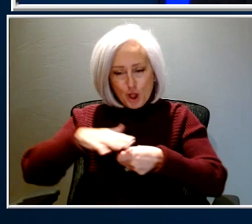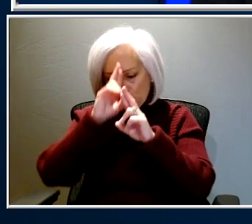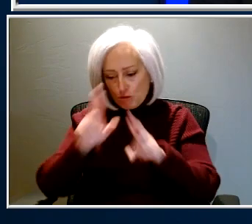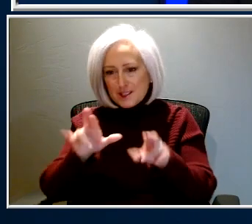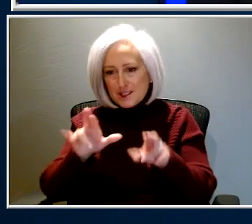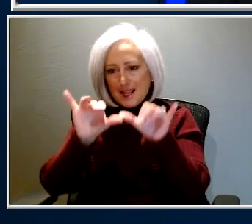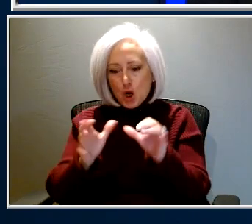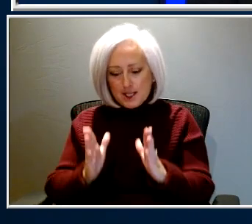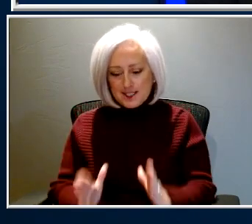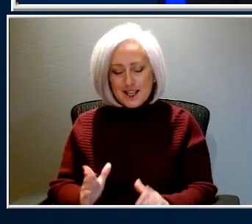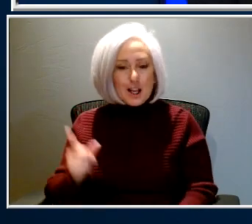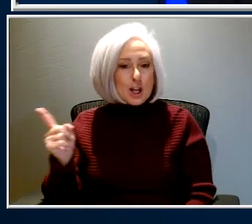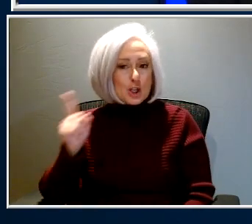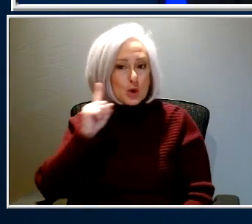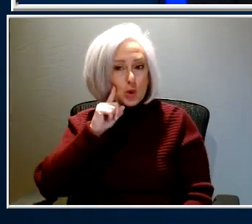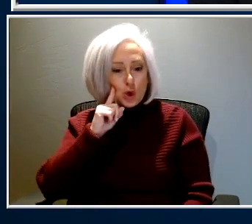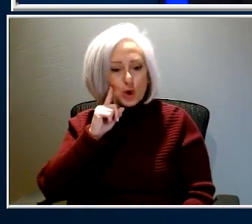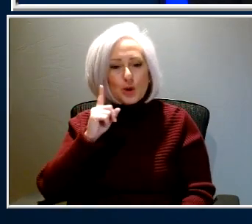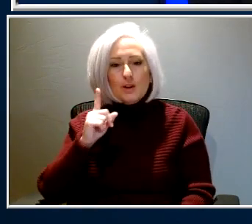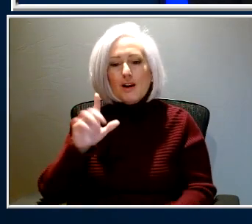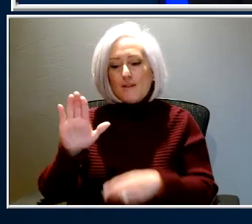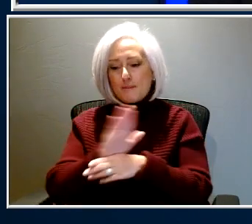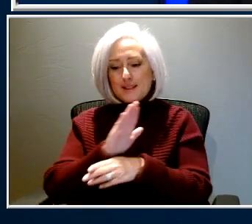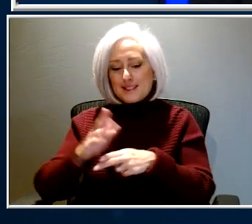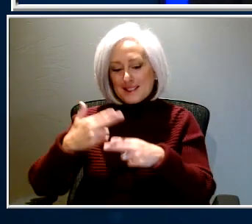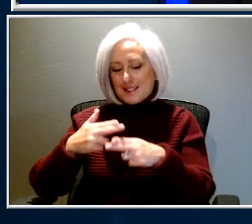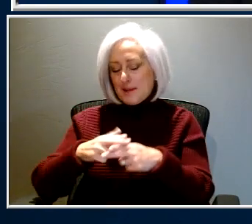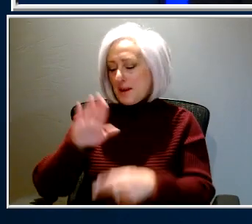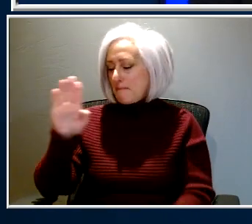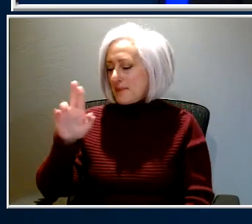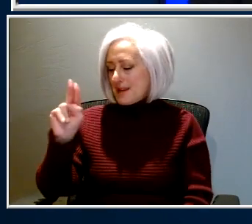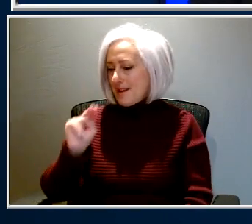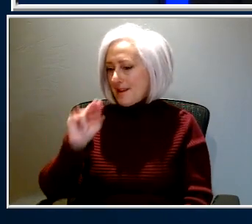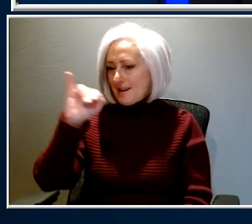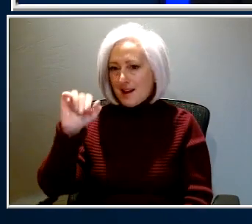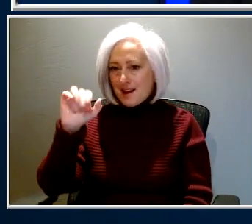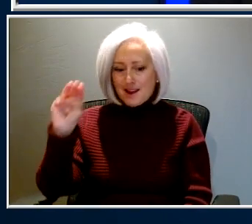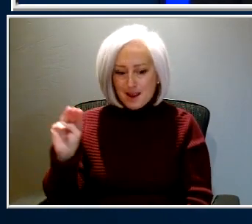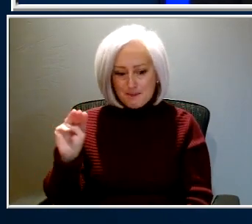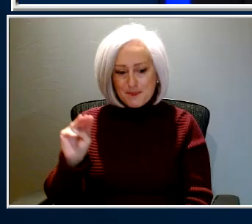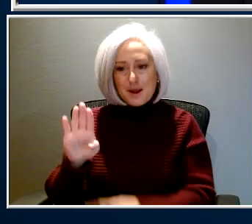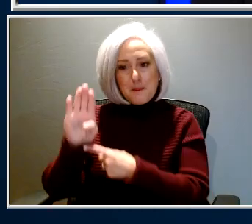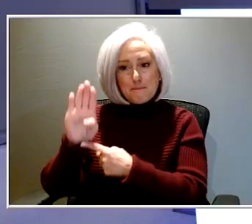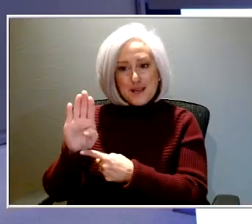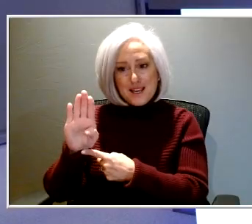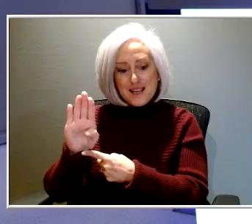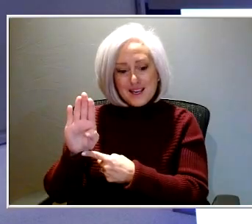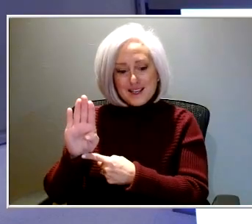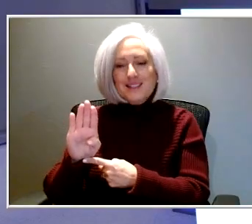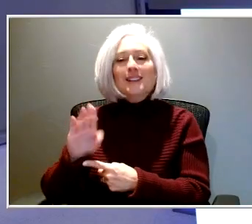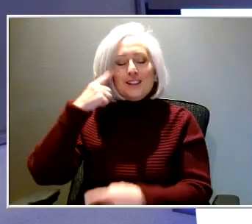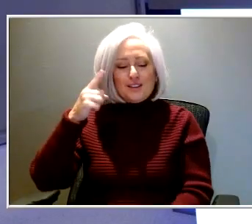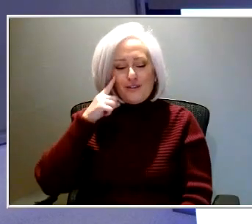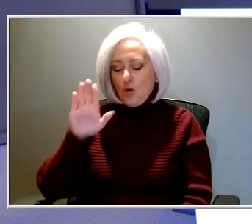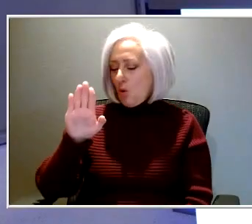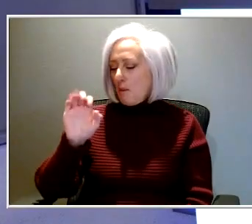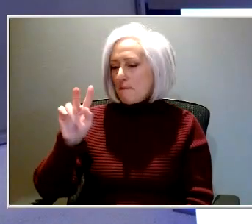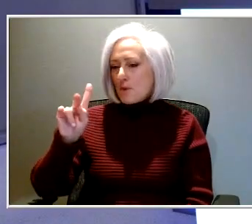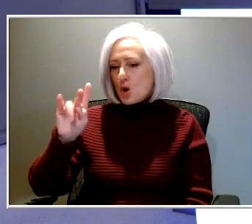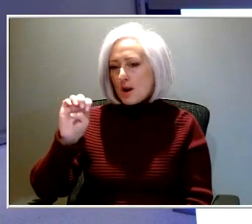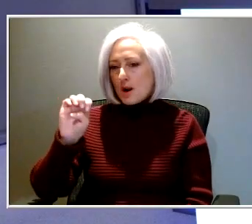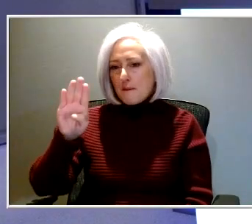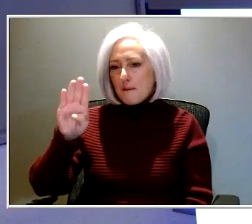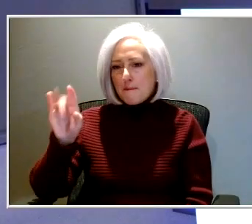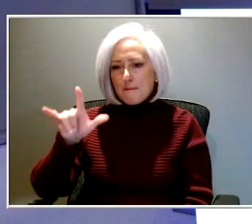Kansas City firm BNIM, the B is for Berkebile. So we're so glad to have him today. But Dr. Chen, I want to start with you today. Let's talk about